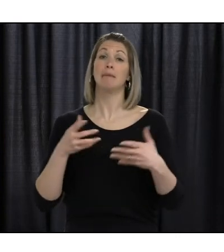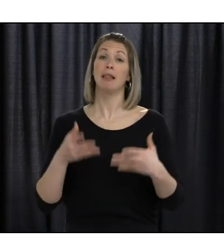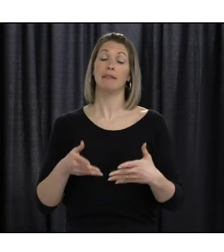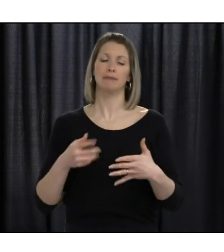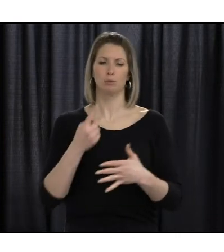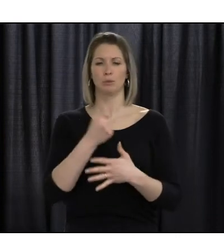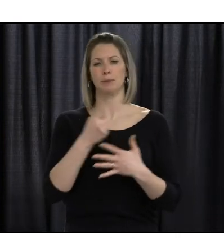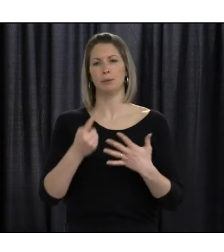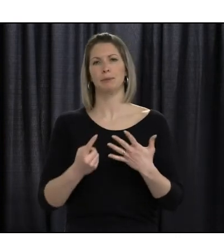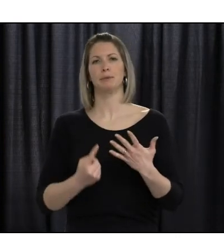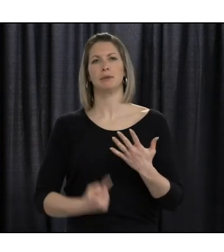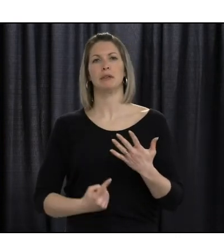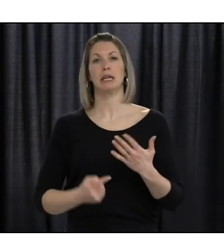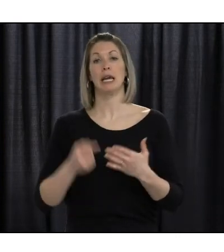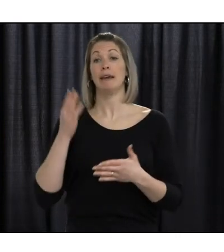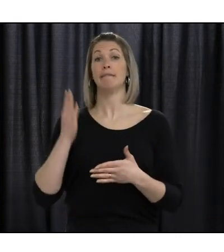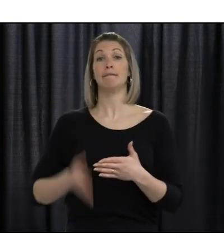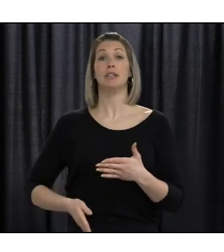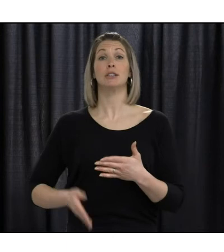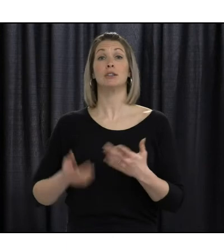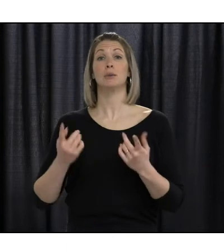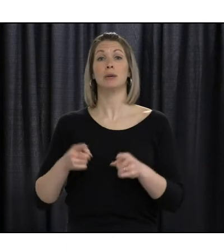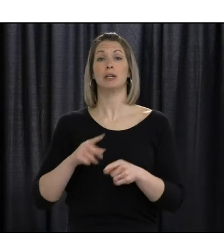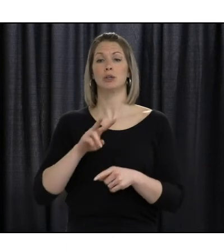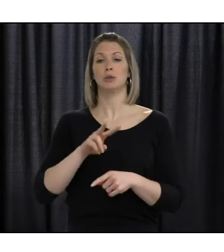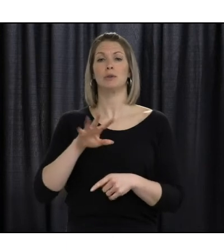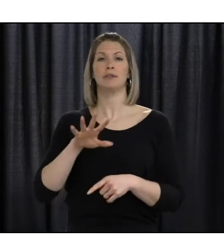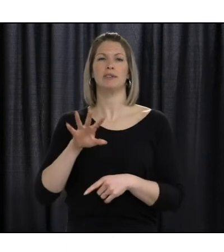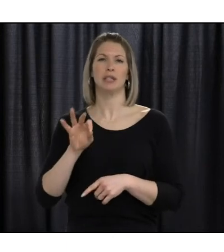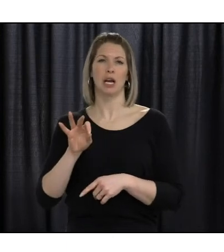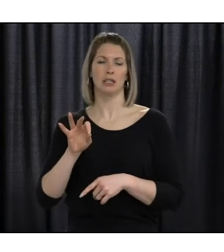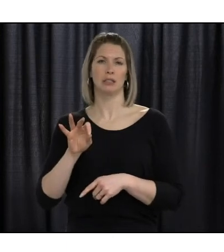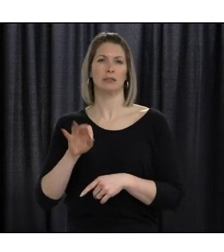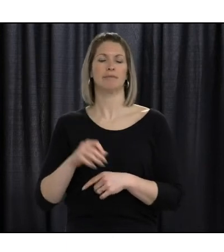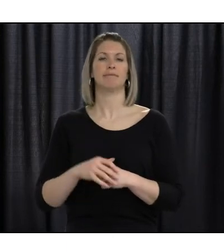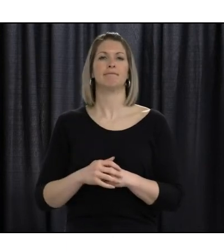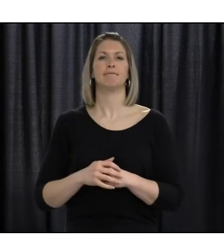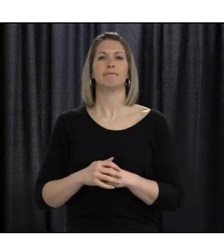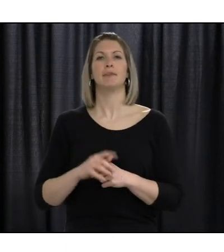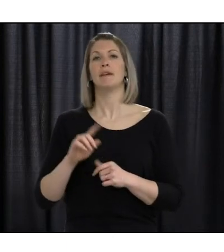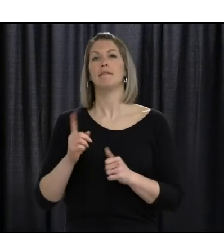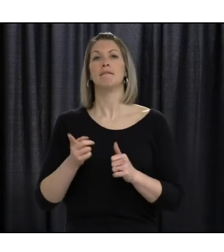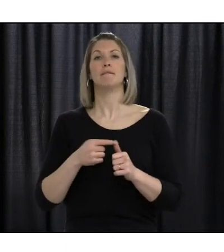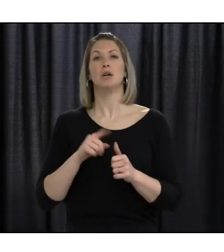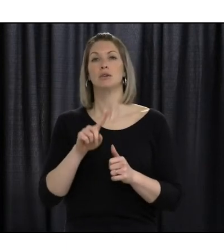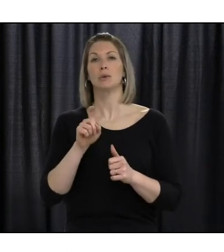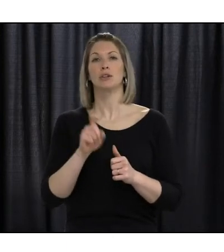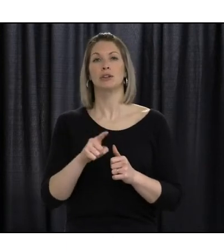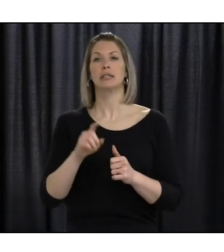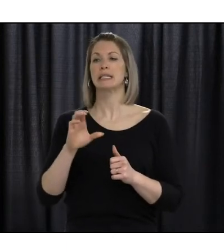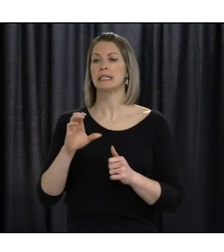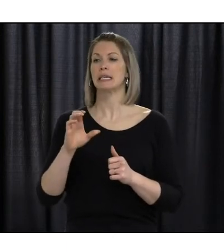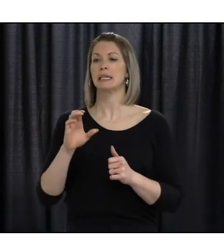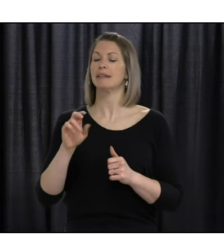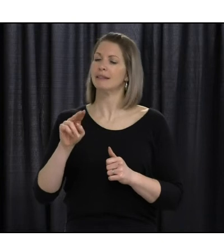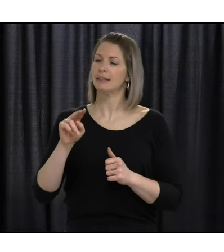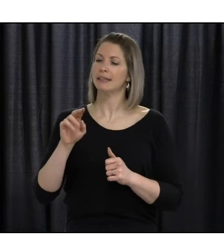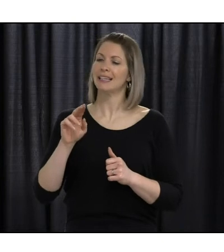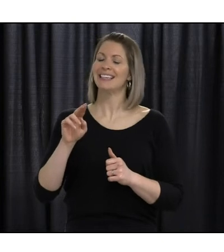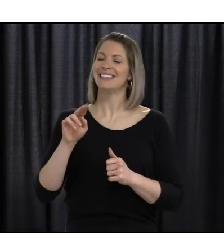at 2:59 p.m., and further questions can be emailed. Our first questions today are from Peter Jackson of The